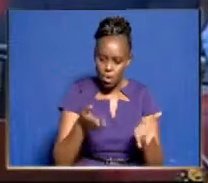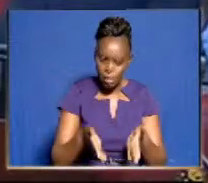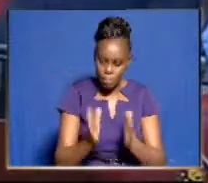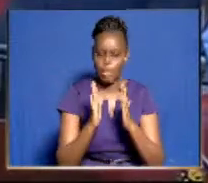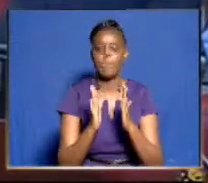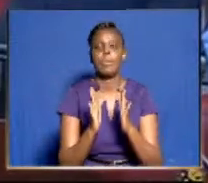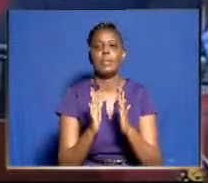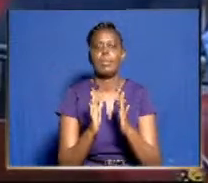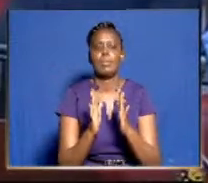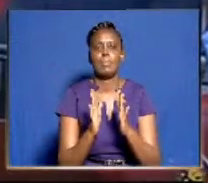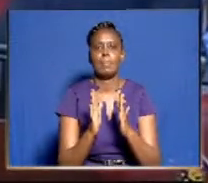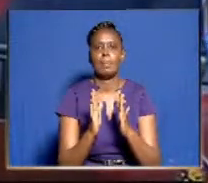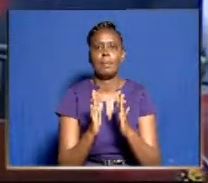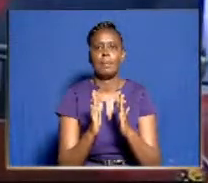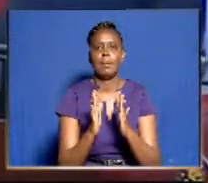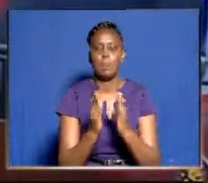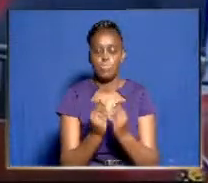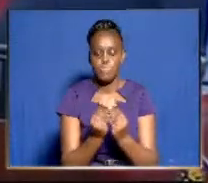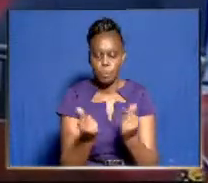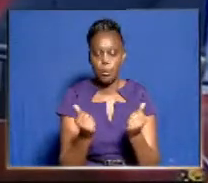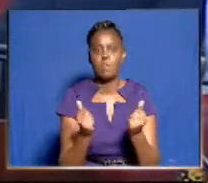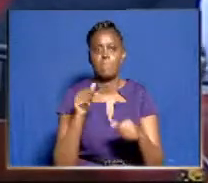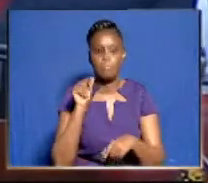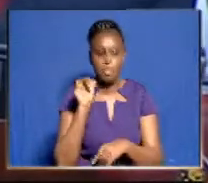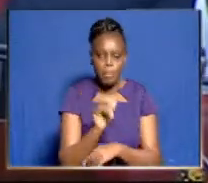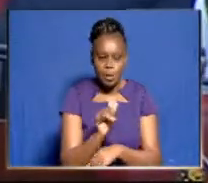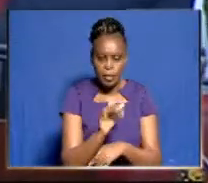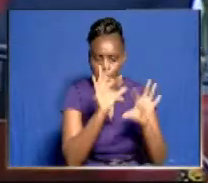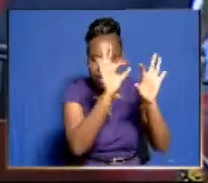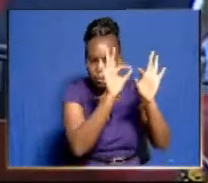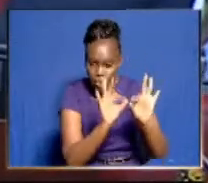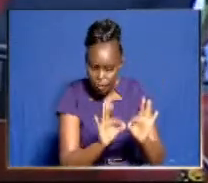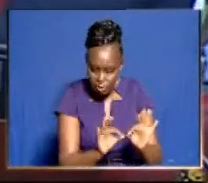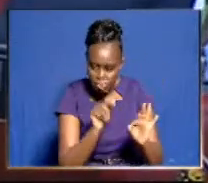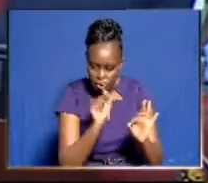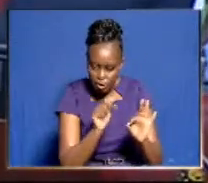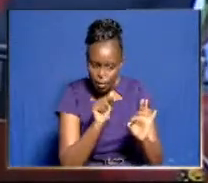situation is for the Treasury to come up